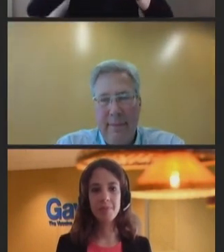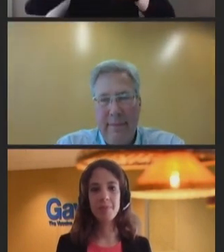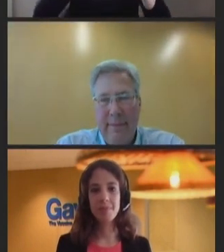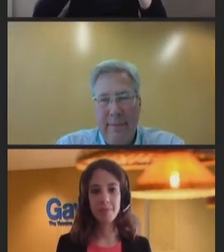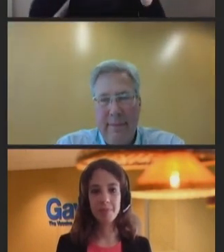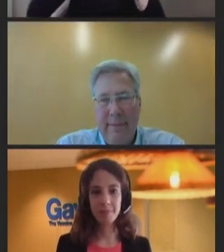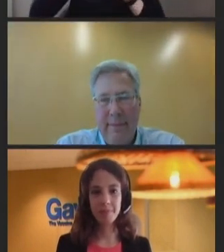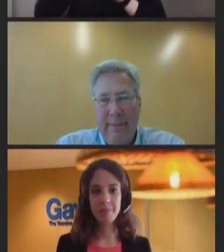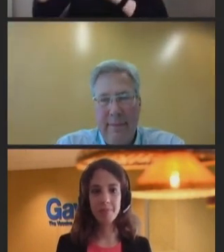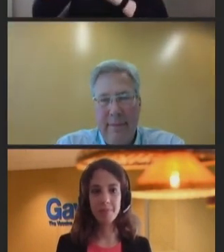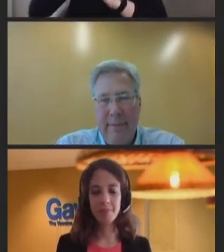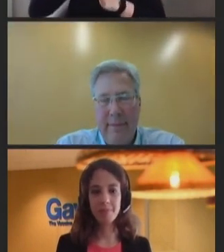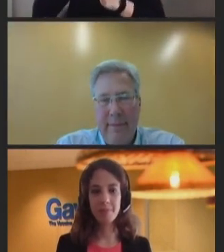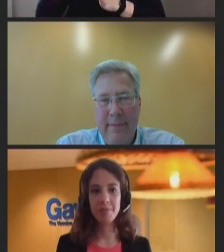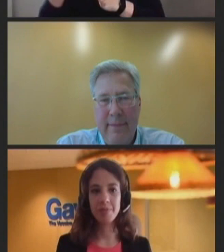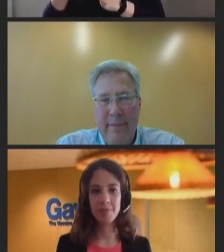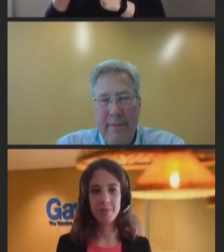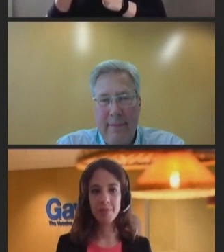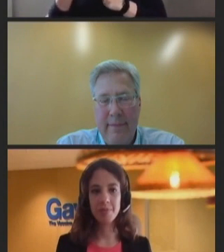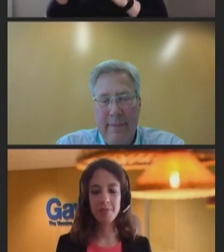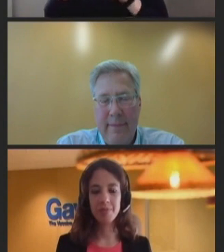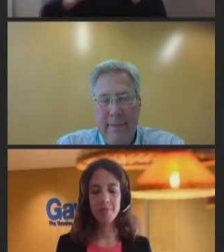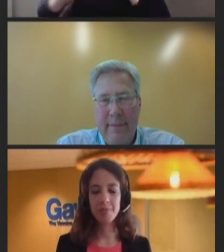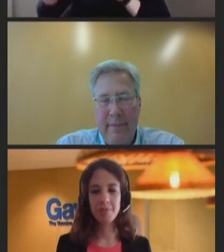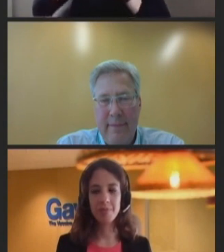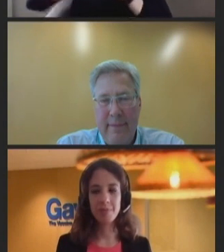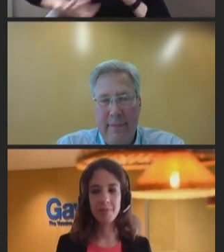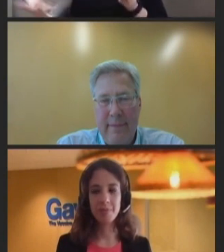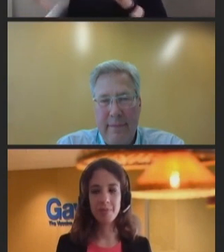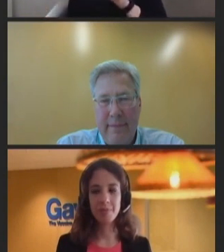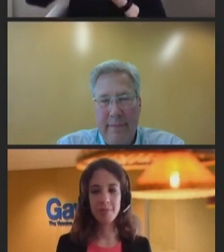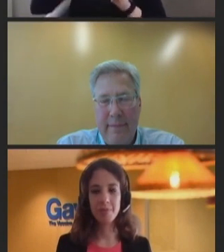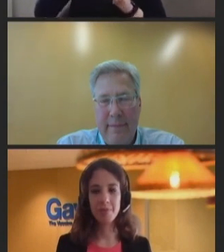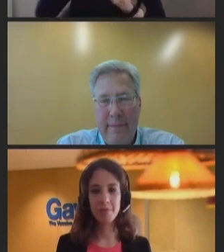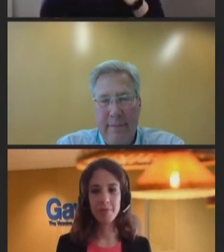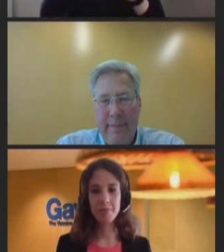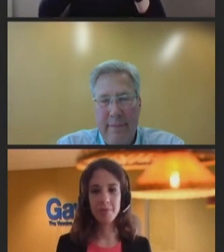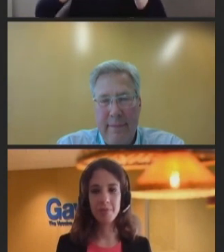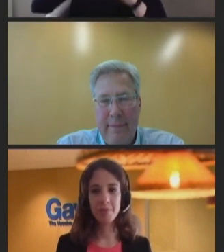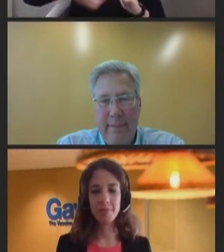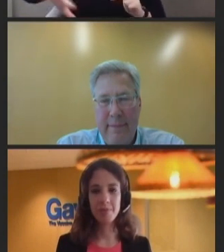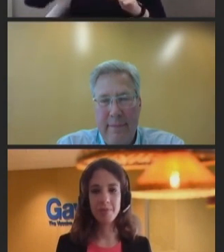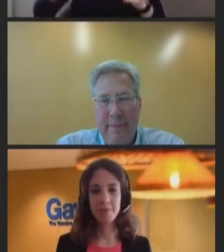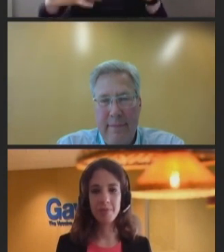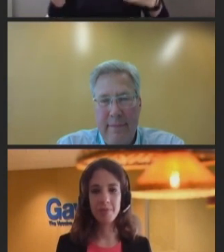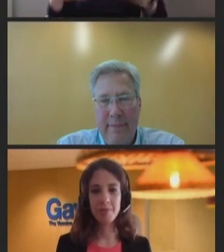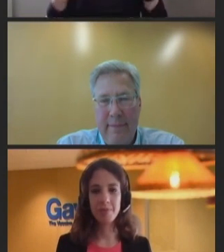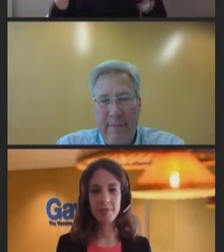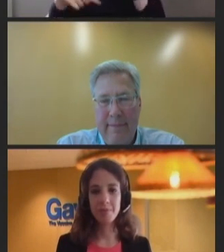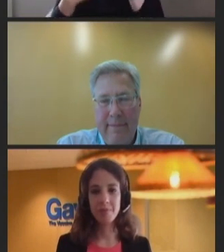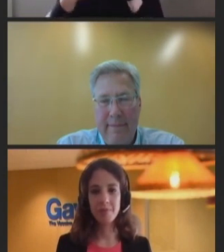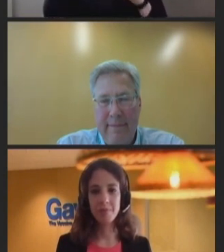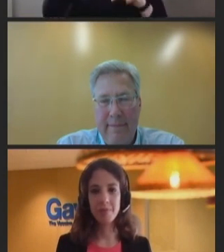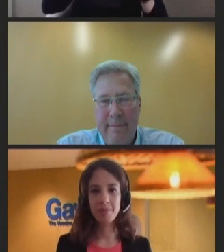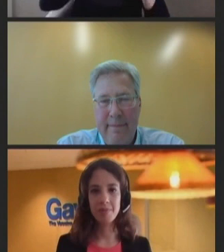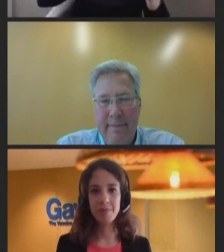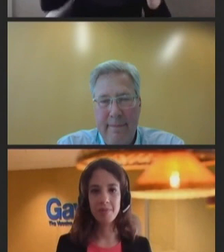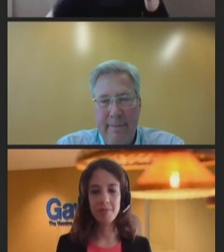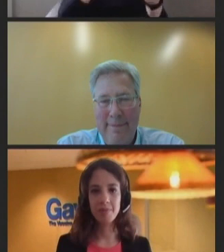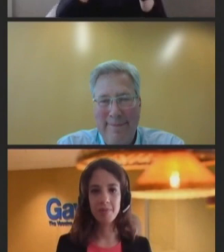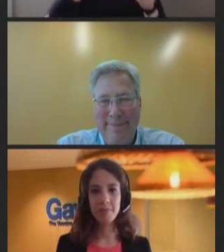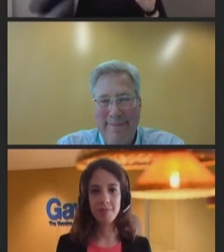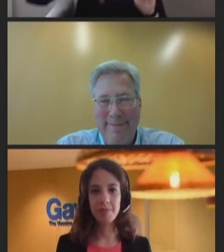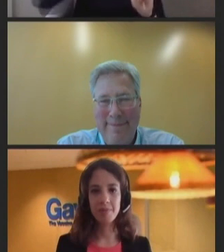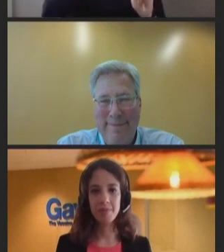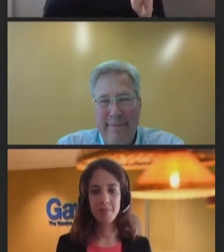that we can ensure that we have a public that's just as excited about these innovations as we are. So I think